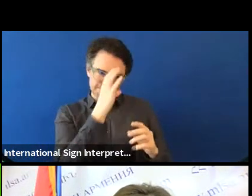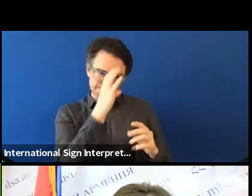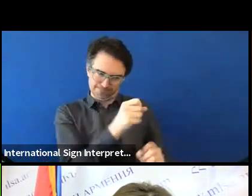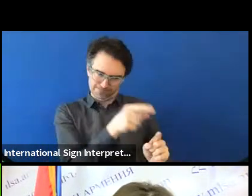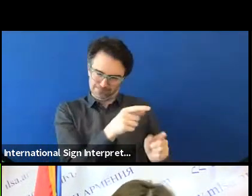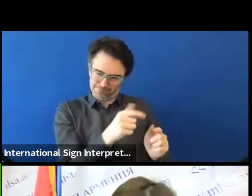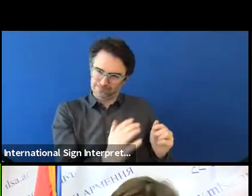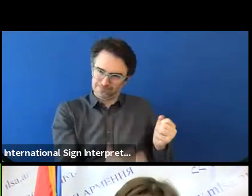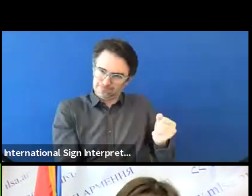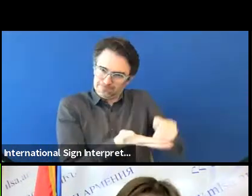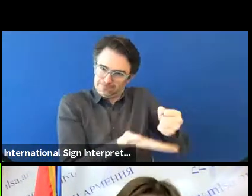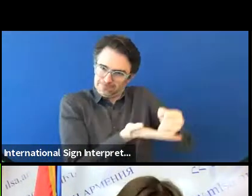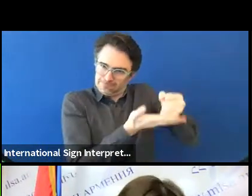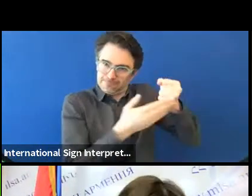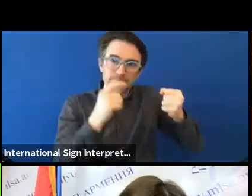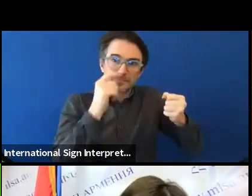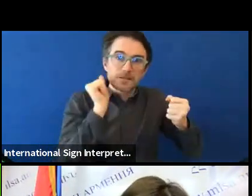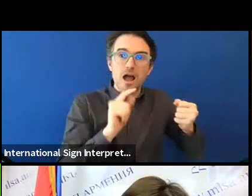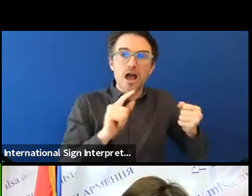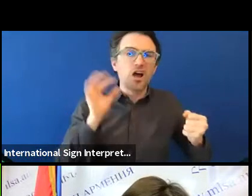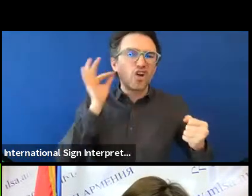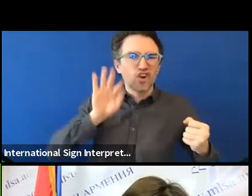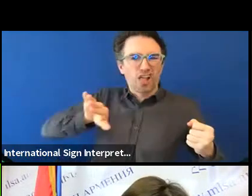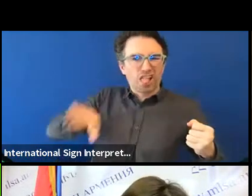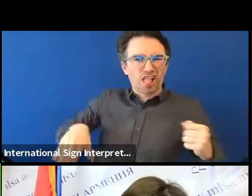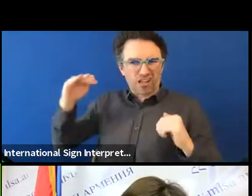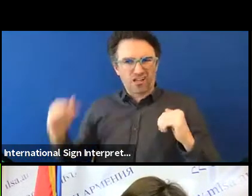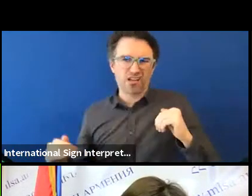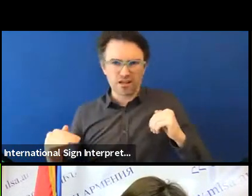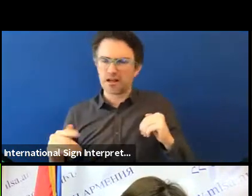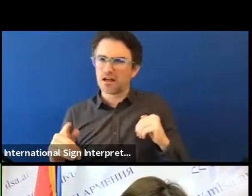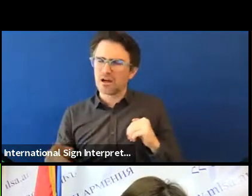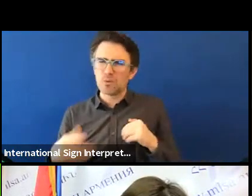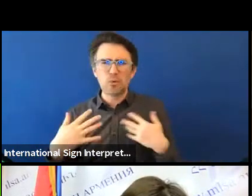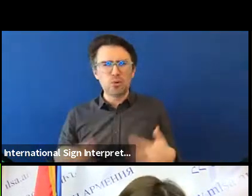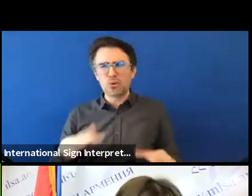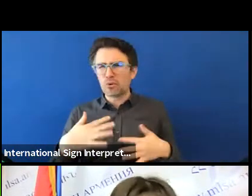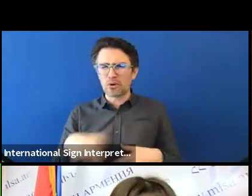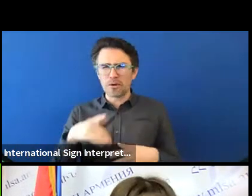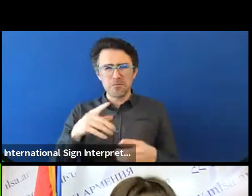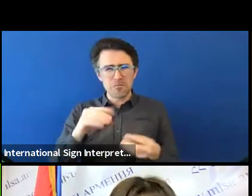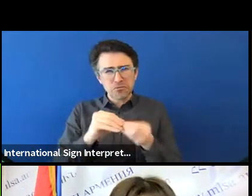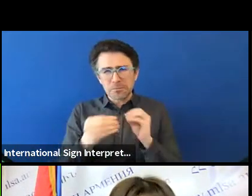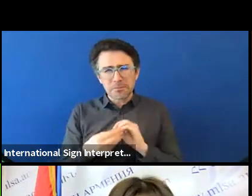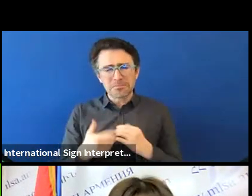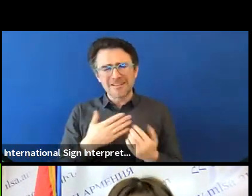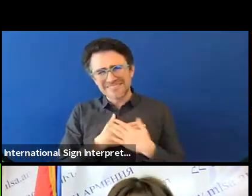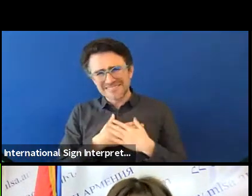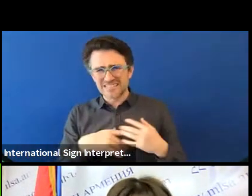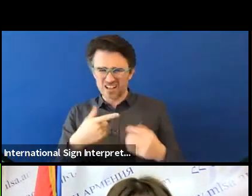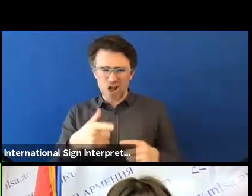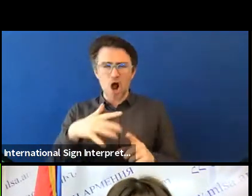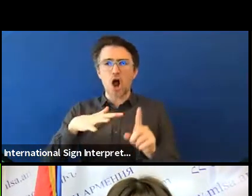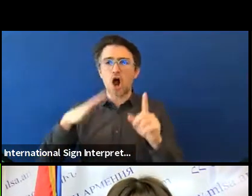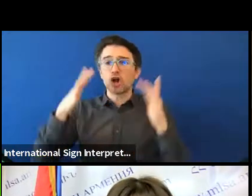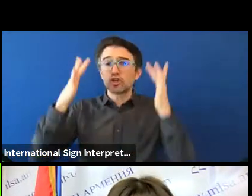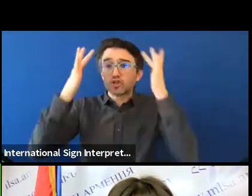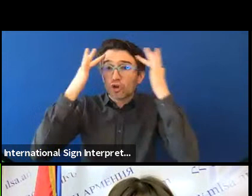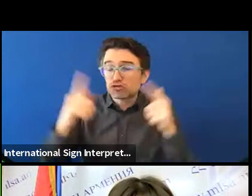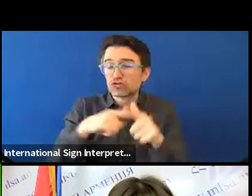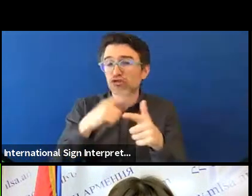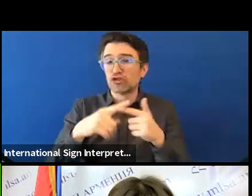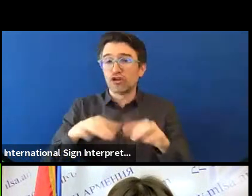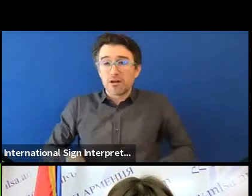expression and an expression of poverty. And we should never forget that when we look at